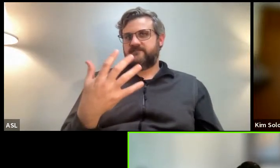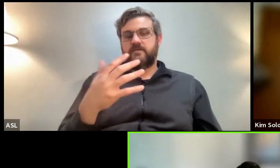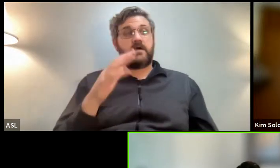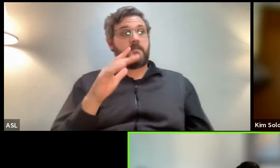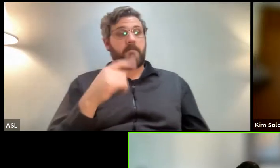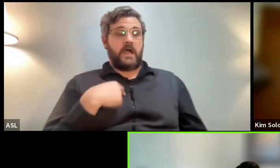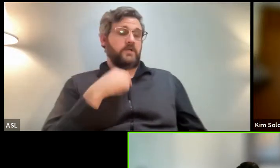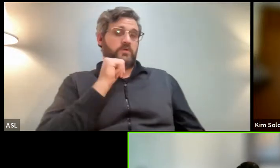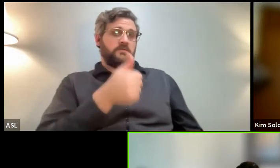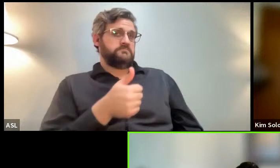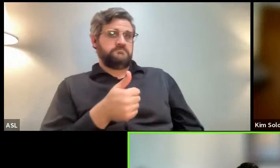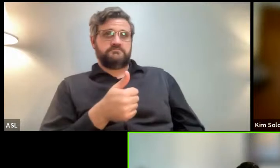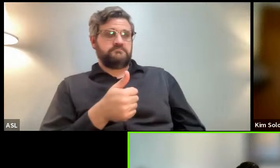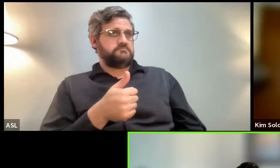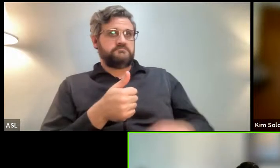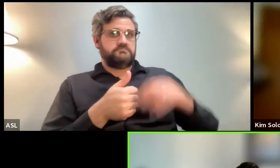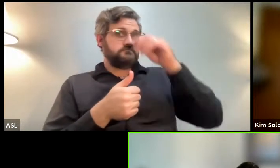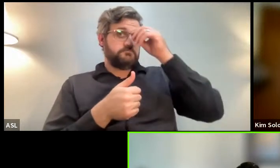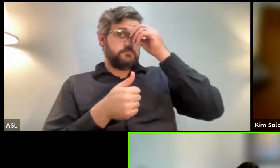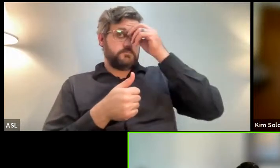I do not.